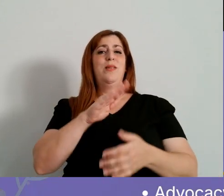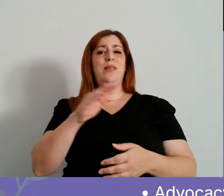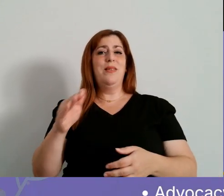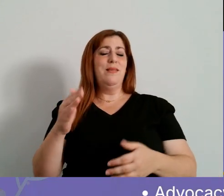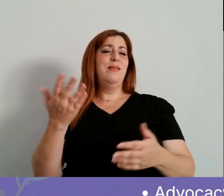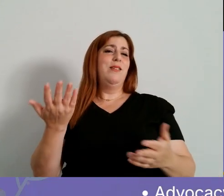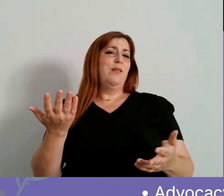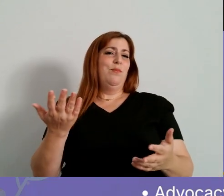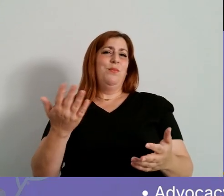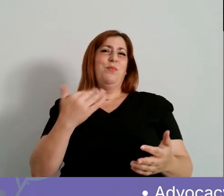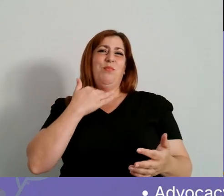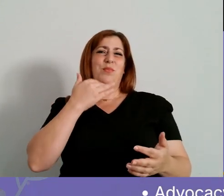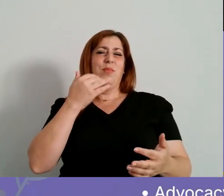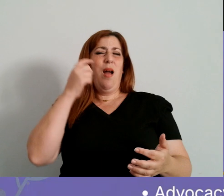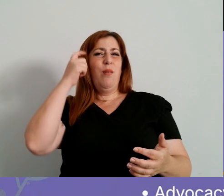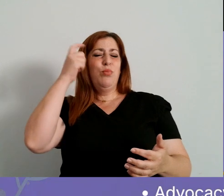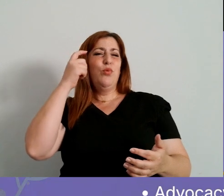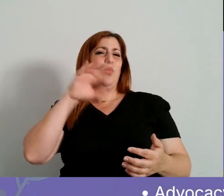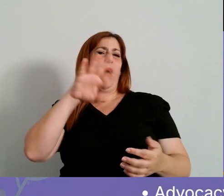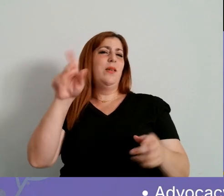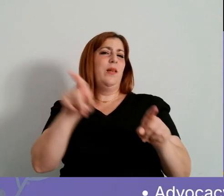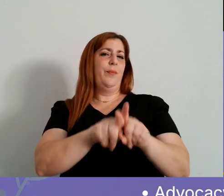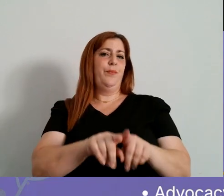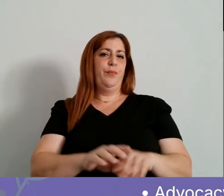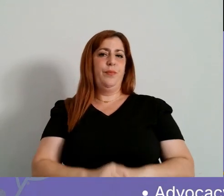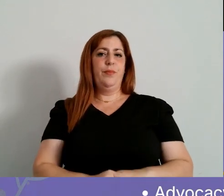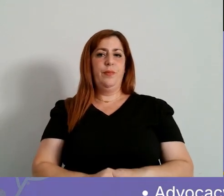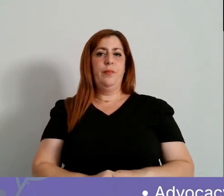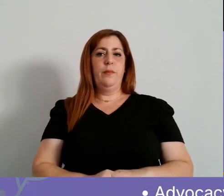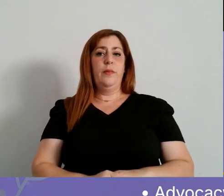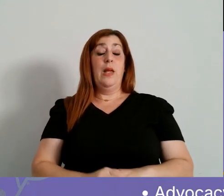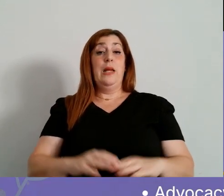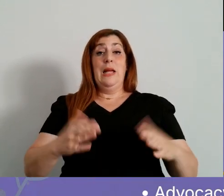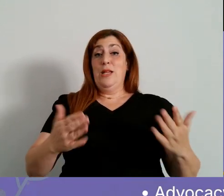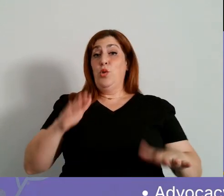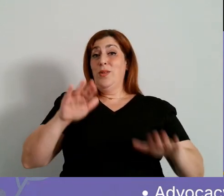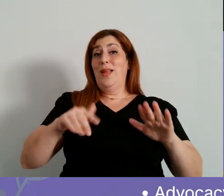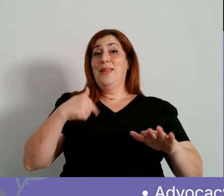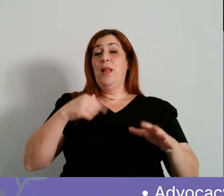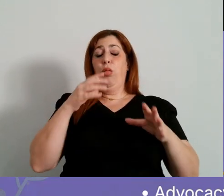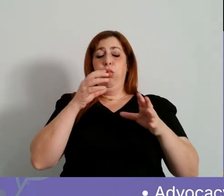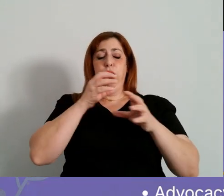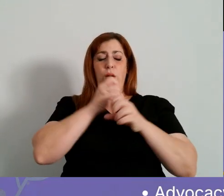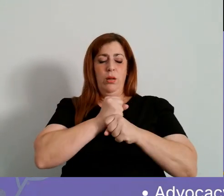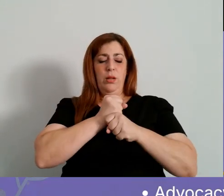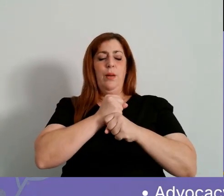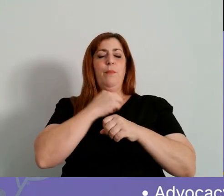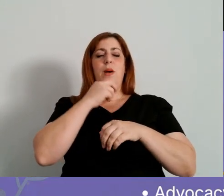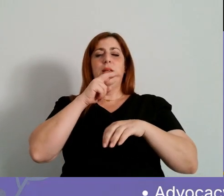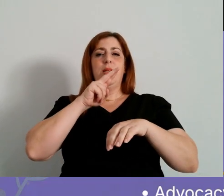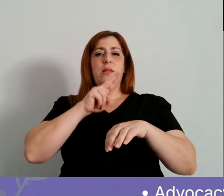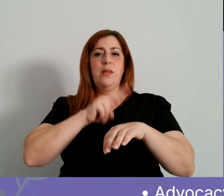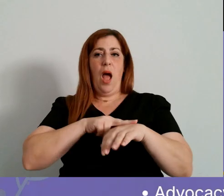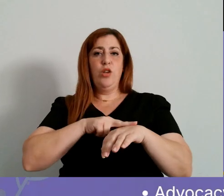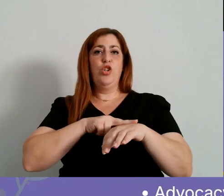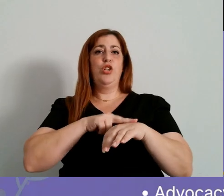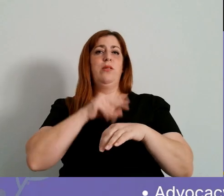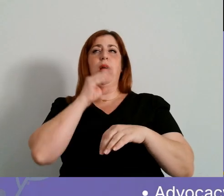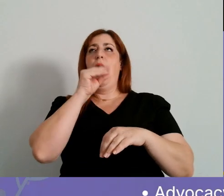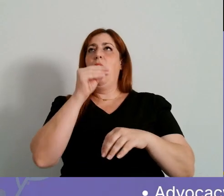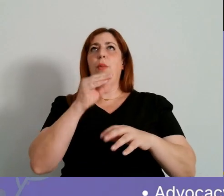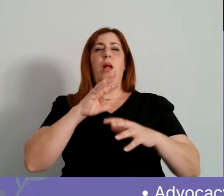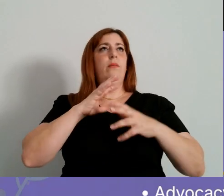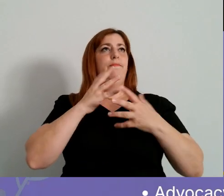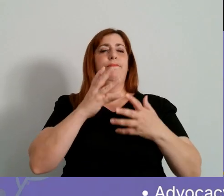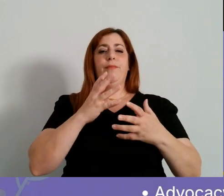example, something that I commonly experience is when I'm experiencing verbal shutdown, when I'm not able to verbally speak, I try and use a